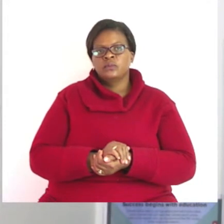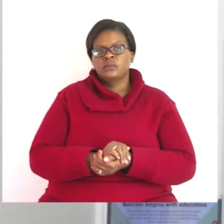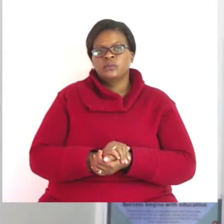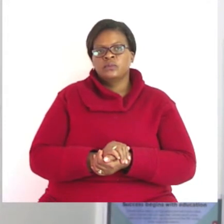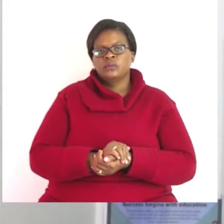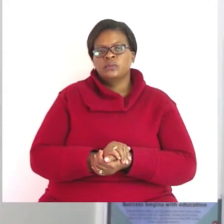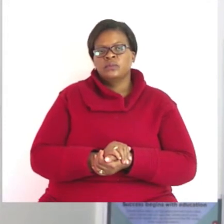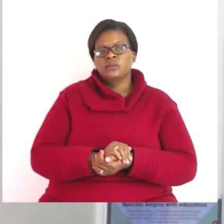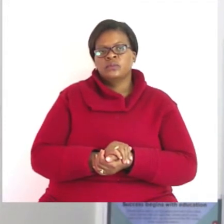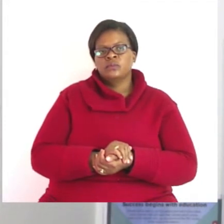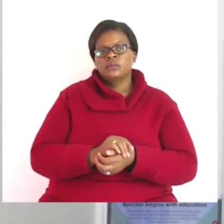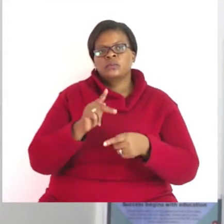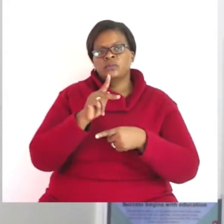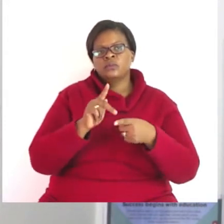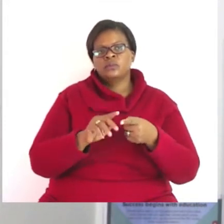Prime numbers,